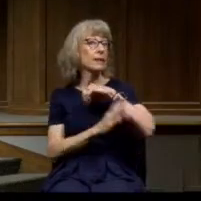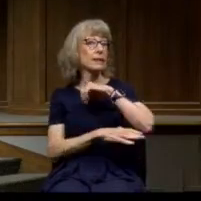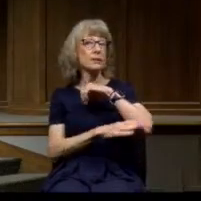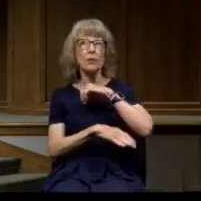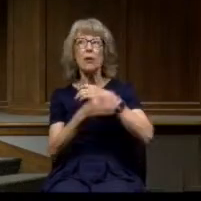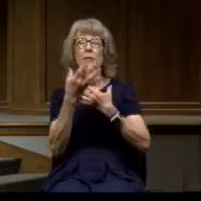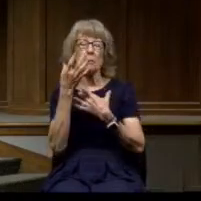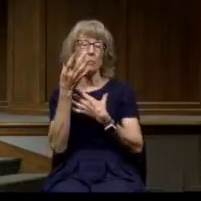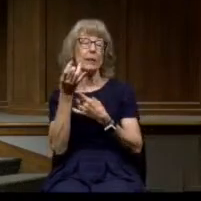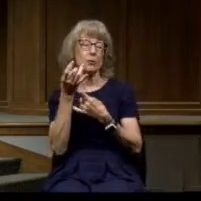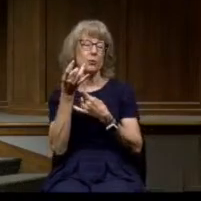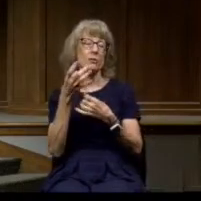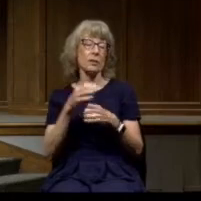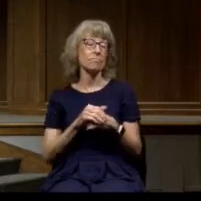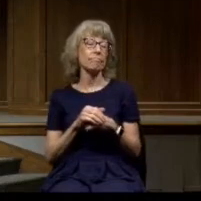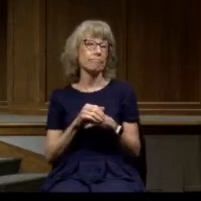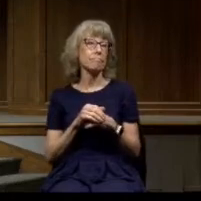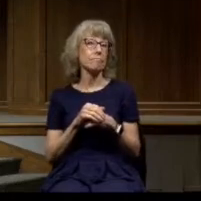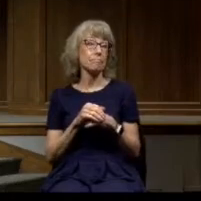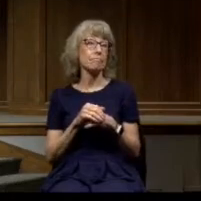fall. So,